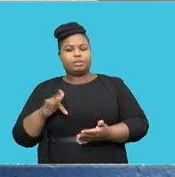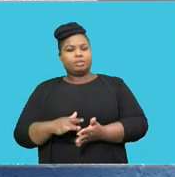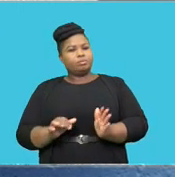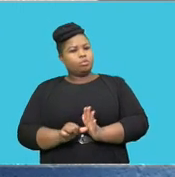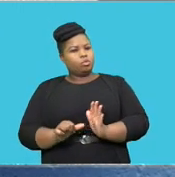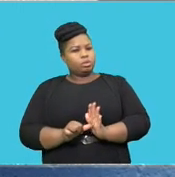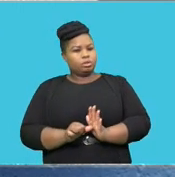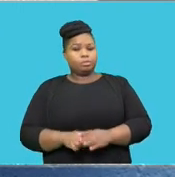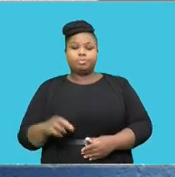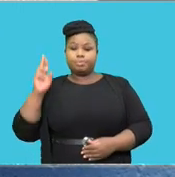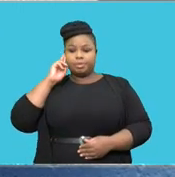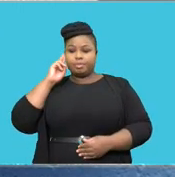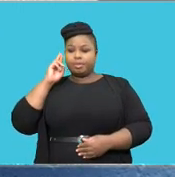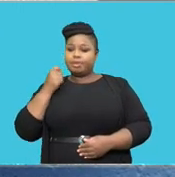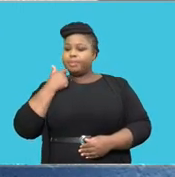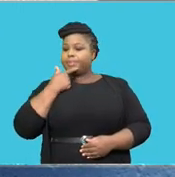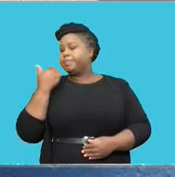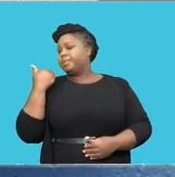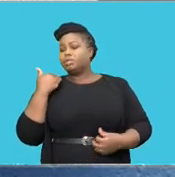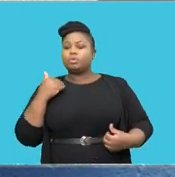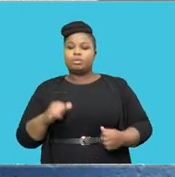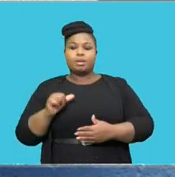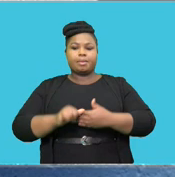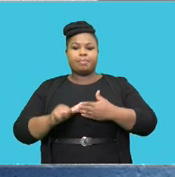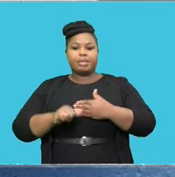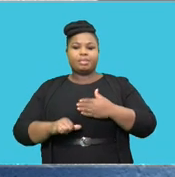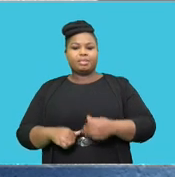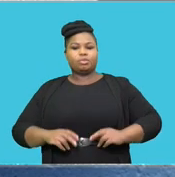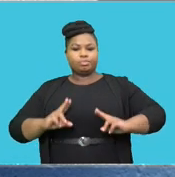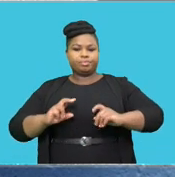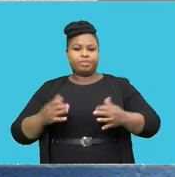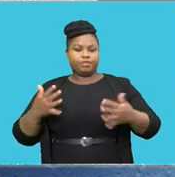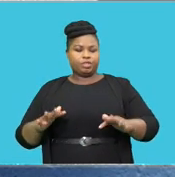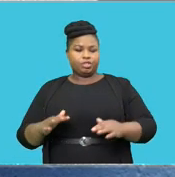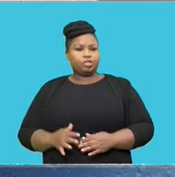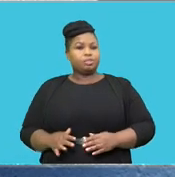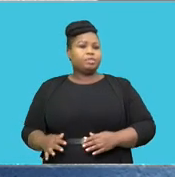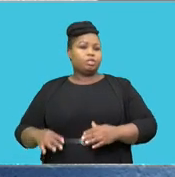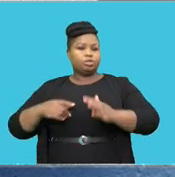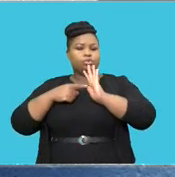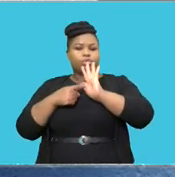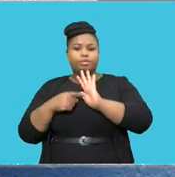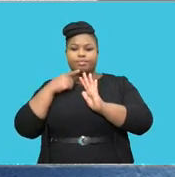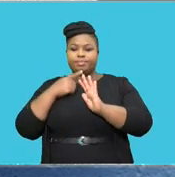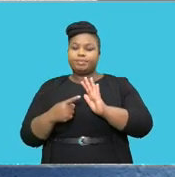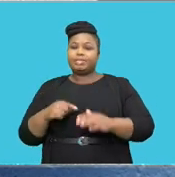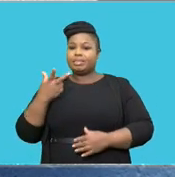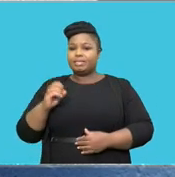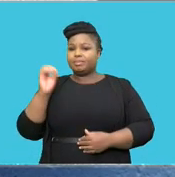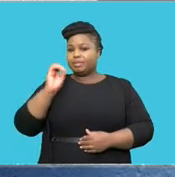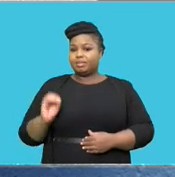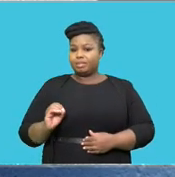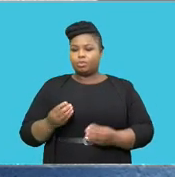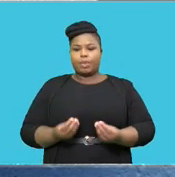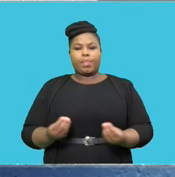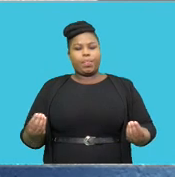crucial. You remember just a few months ago, there was a study indicating that 80% of